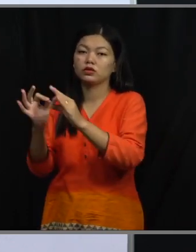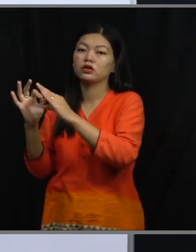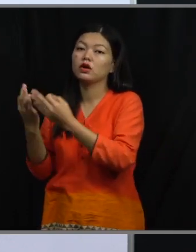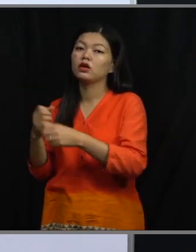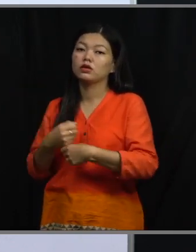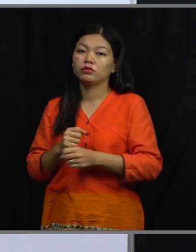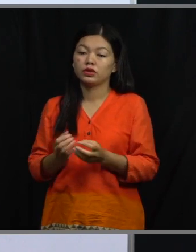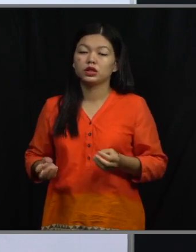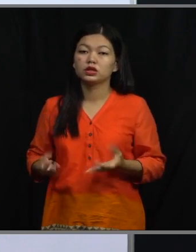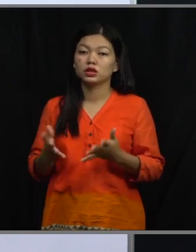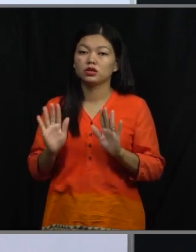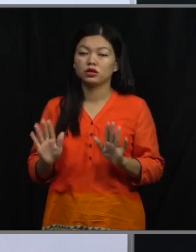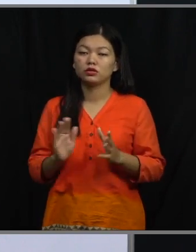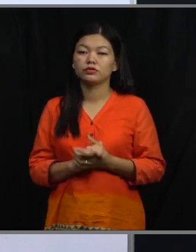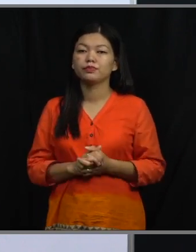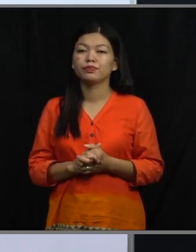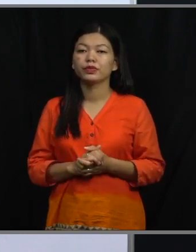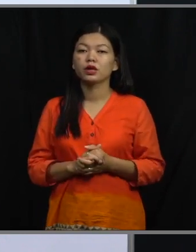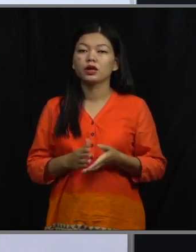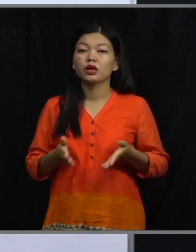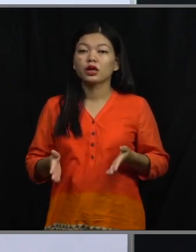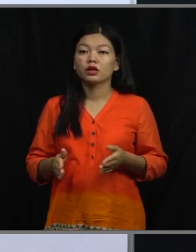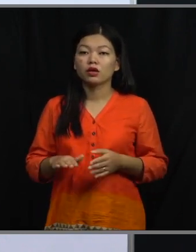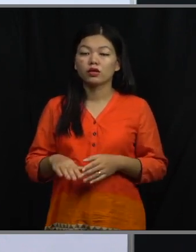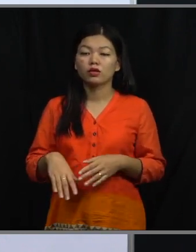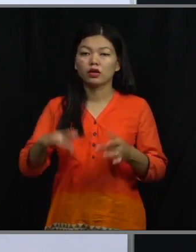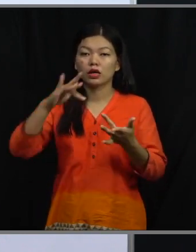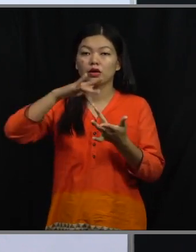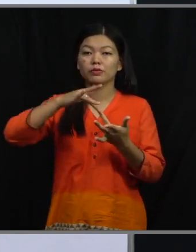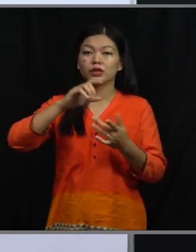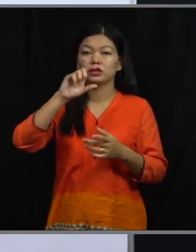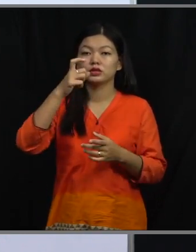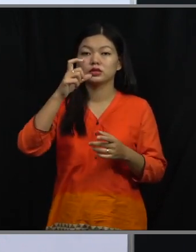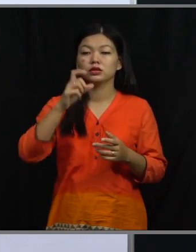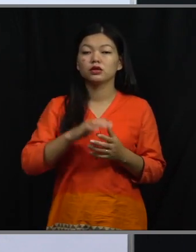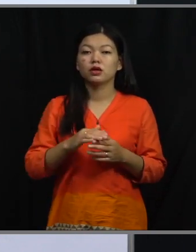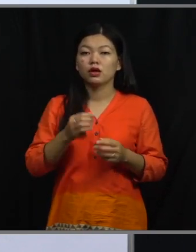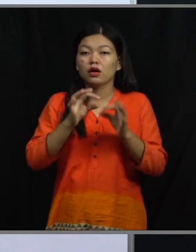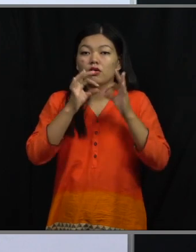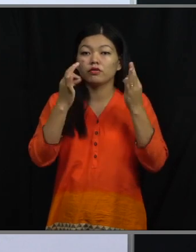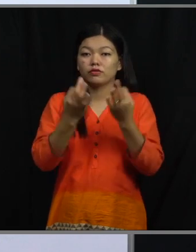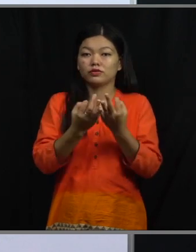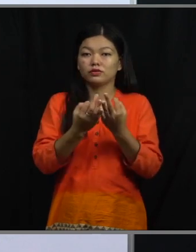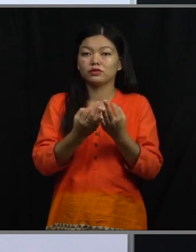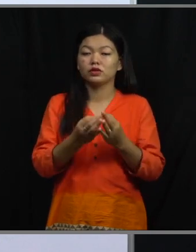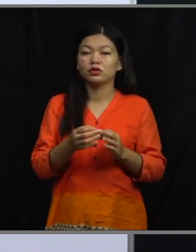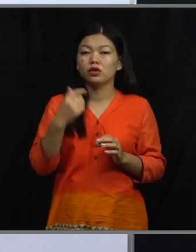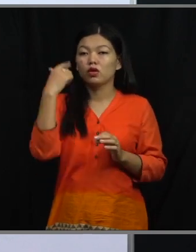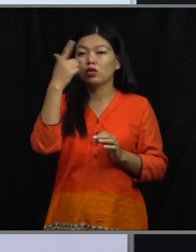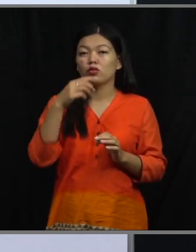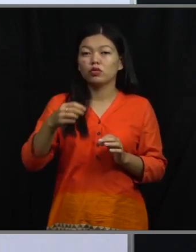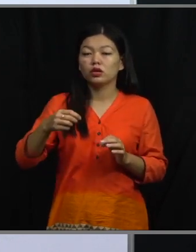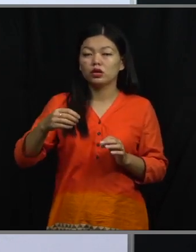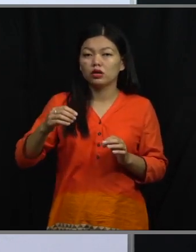professional classes, you know, have opted for the nuclear family, and thus nuclear family is becoming more and